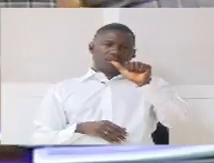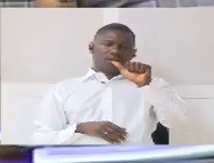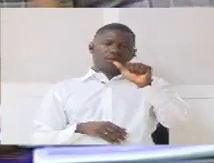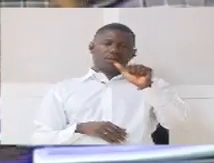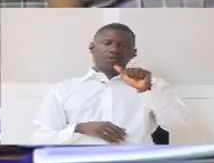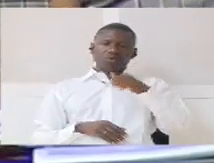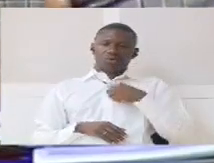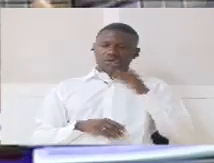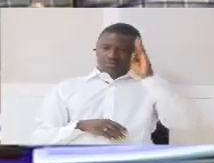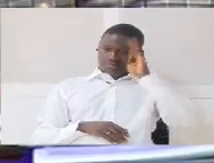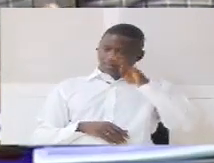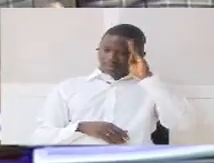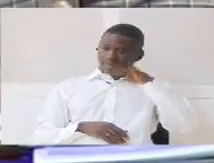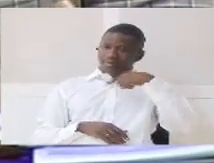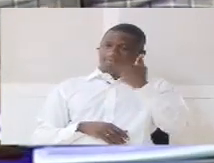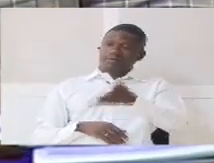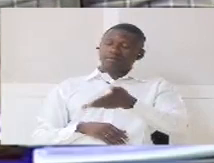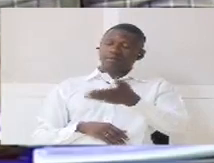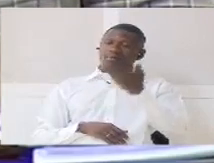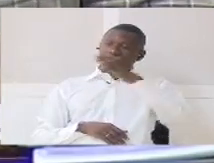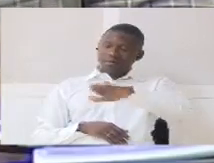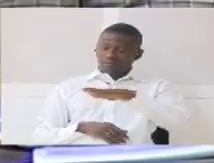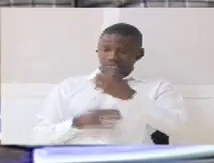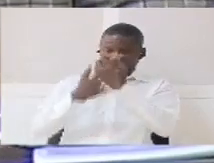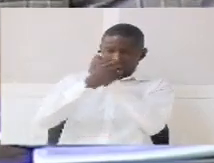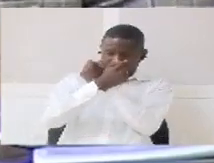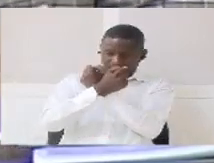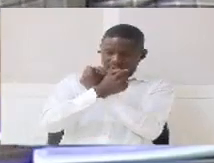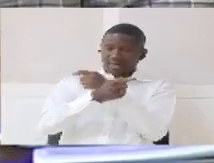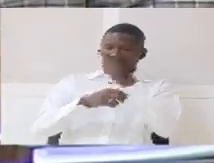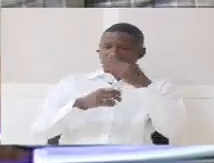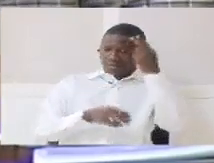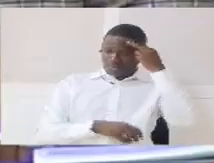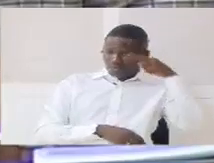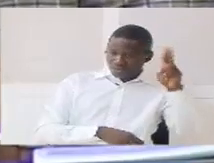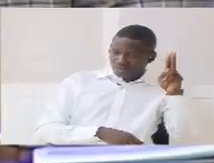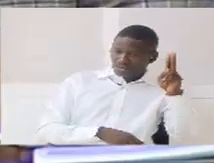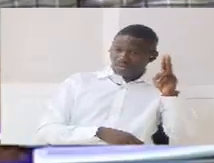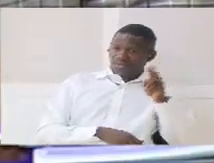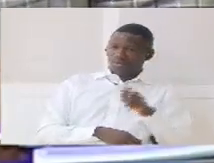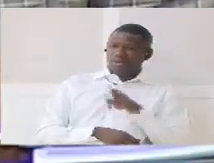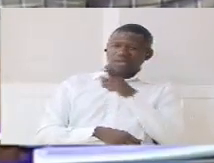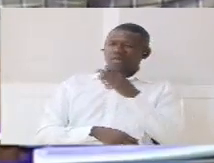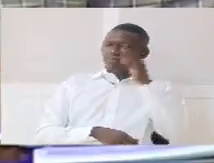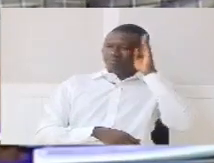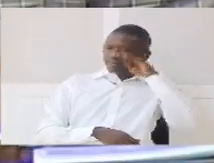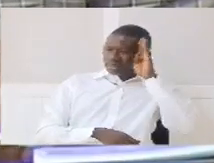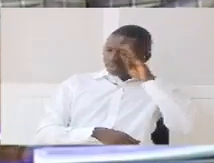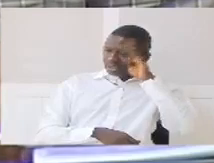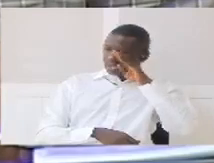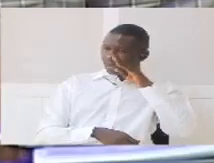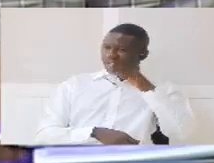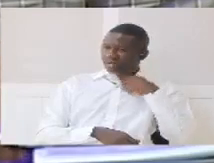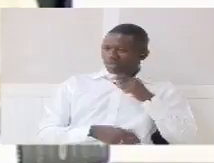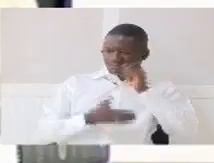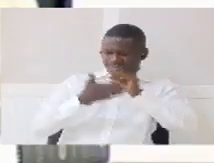prison. Yamfata Musa abota kasola afindita. Was the pardon already gazetted?